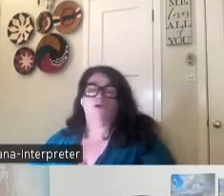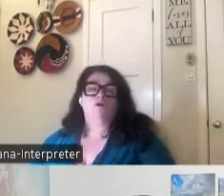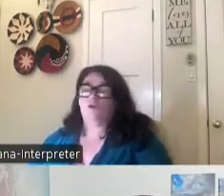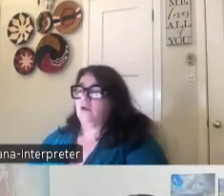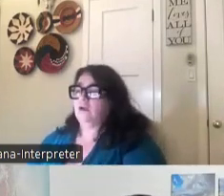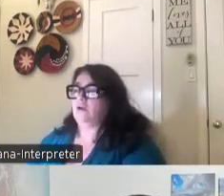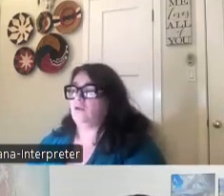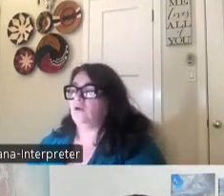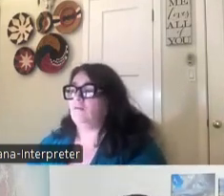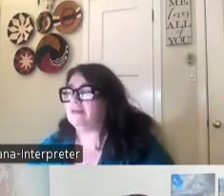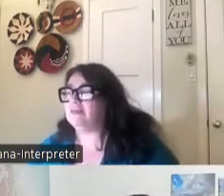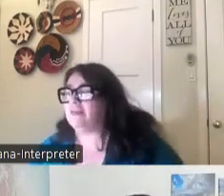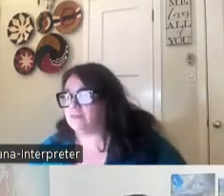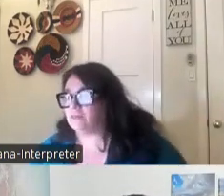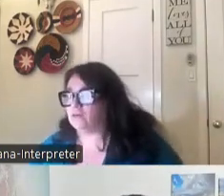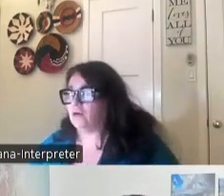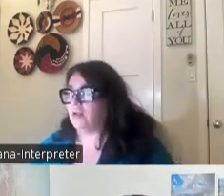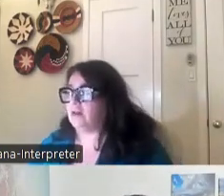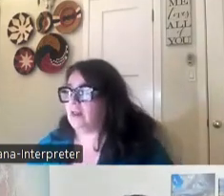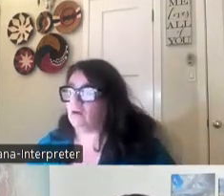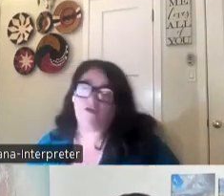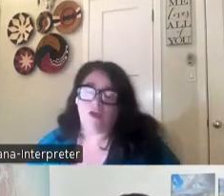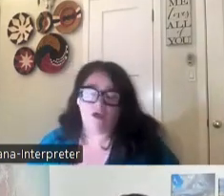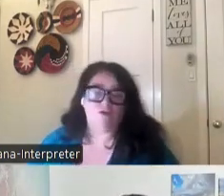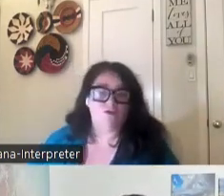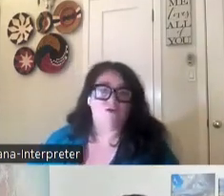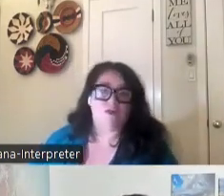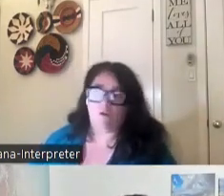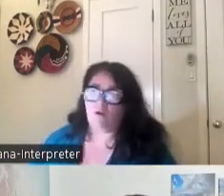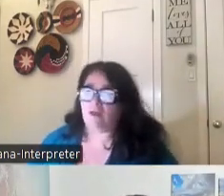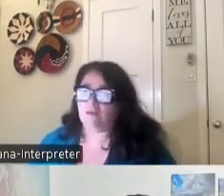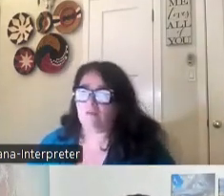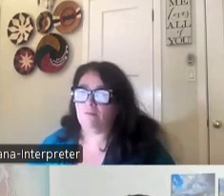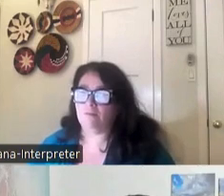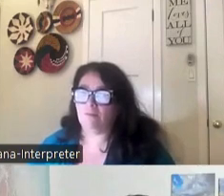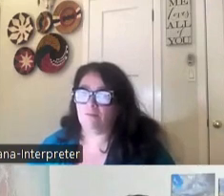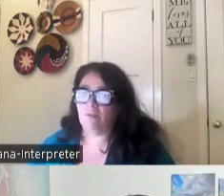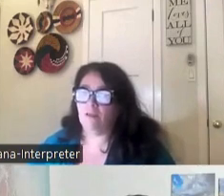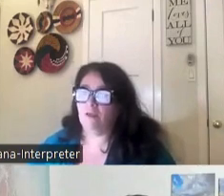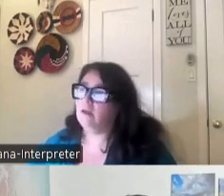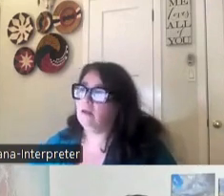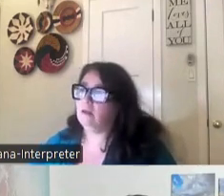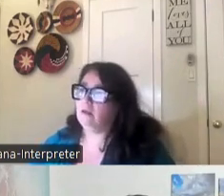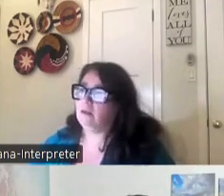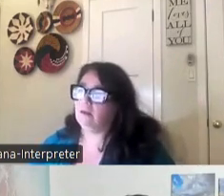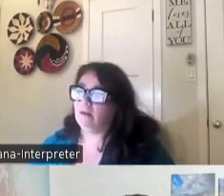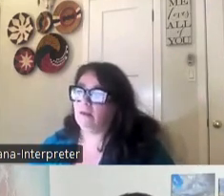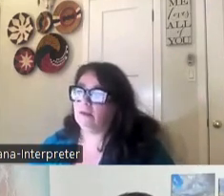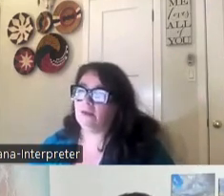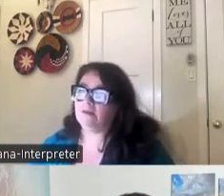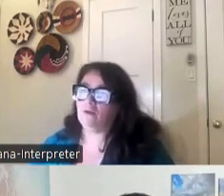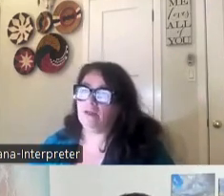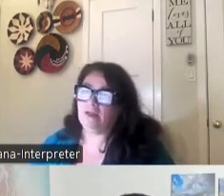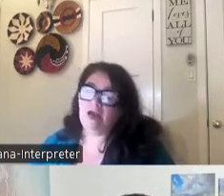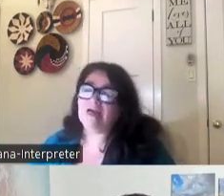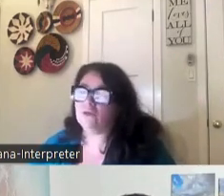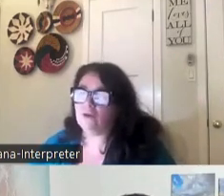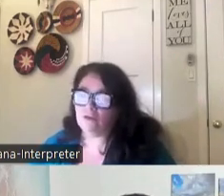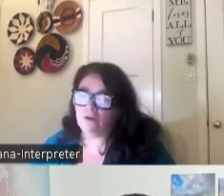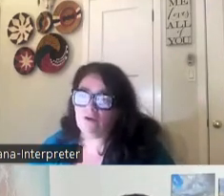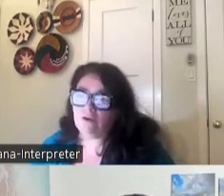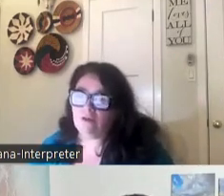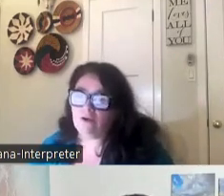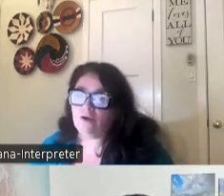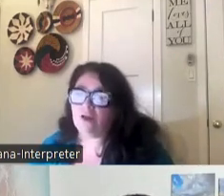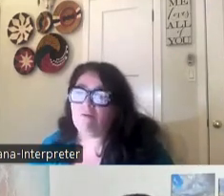And all of this leads to a term that we recently called hydroclimate whiplash, which is really just a fancy way of saying an unusually rapid